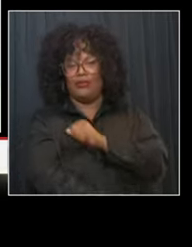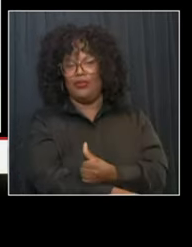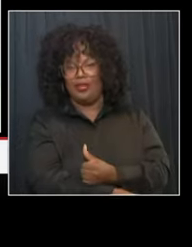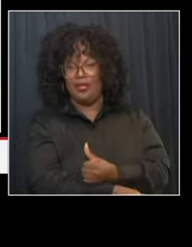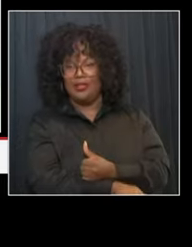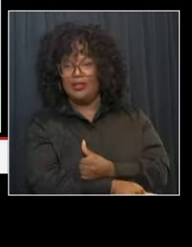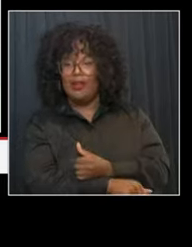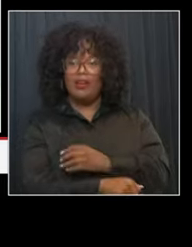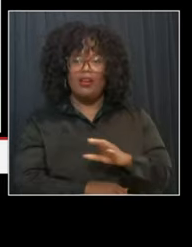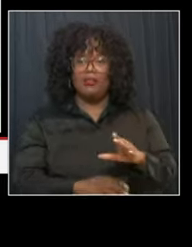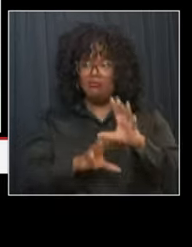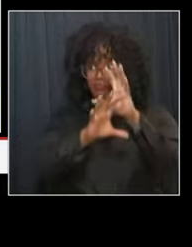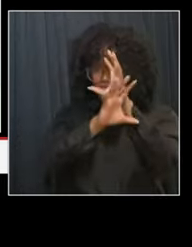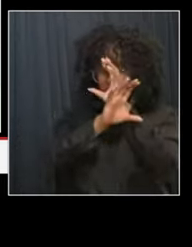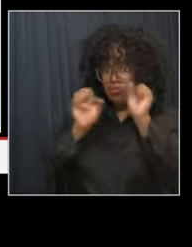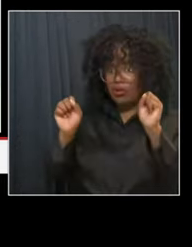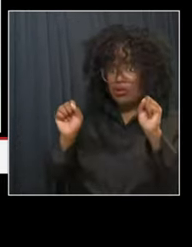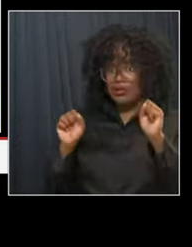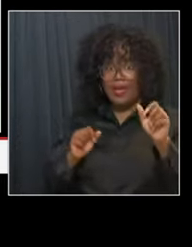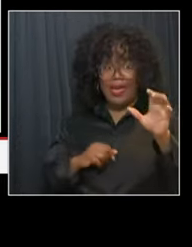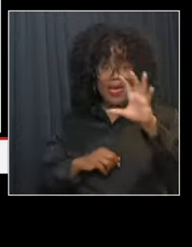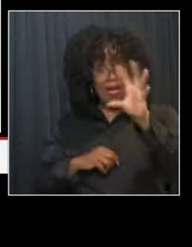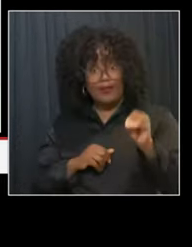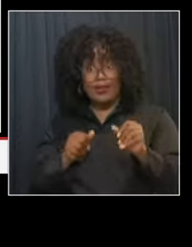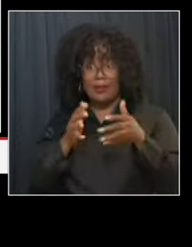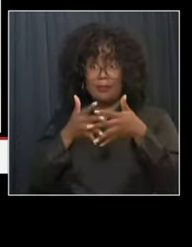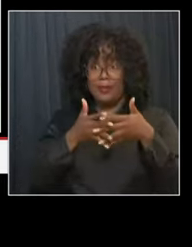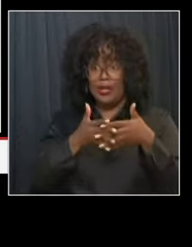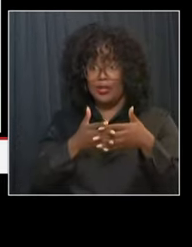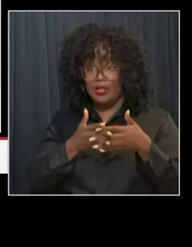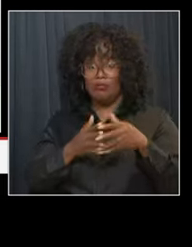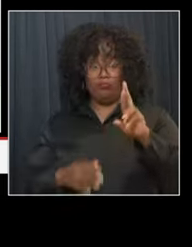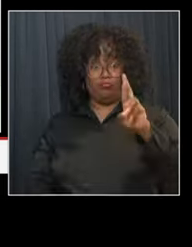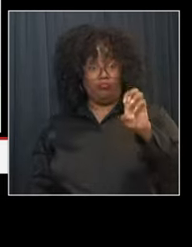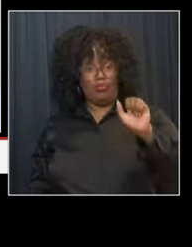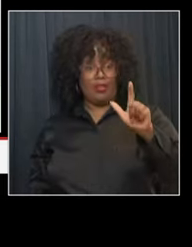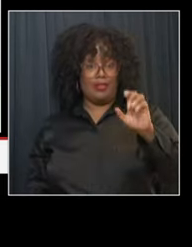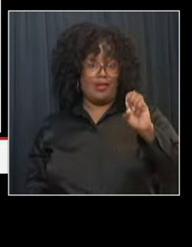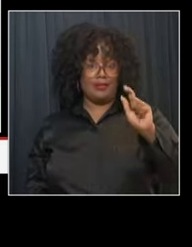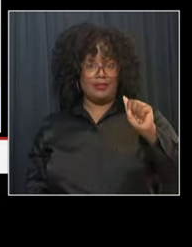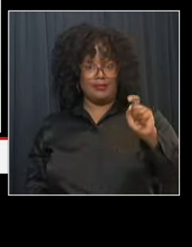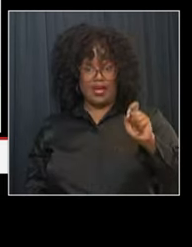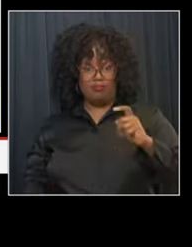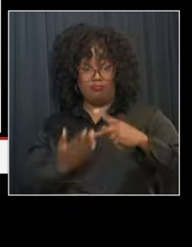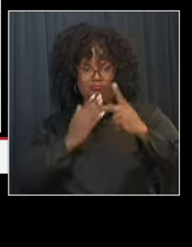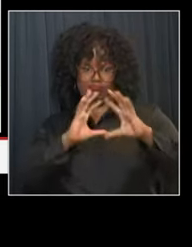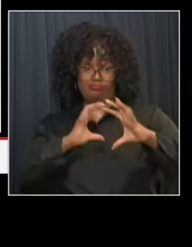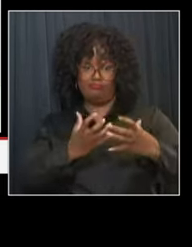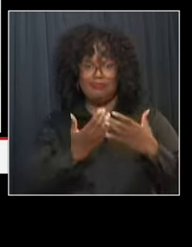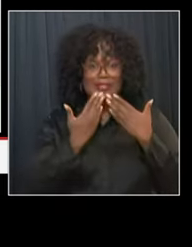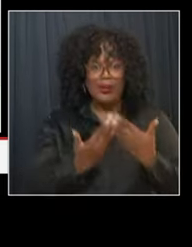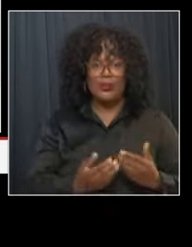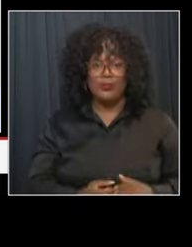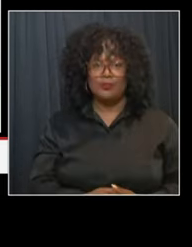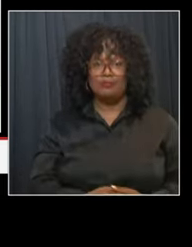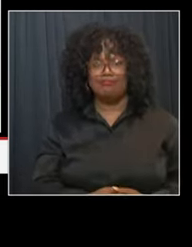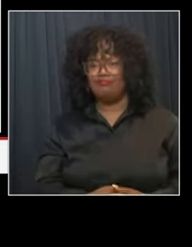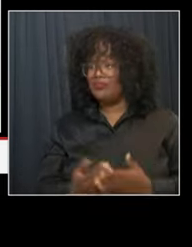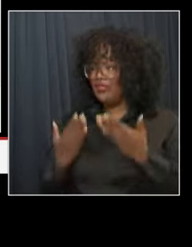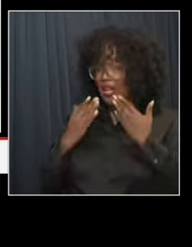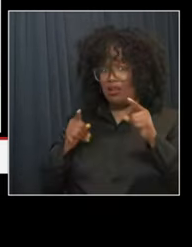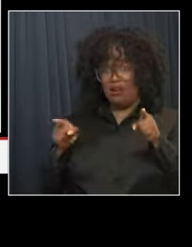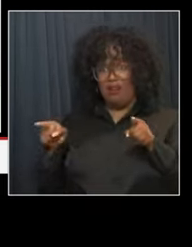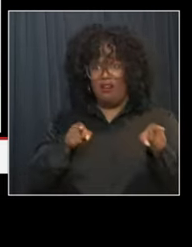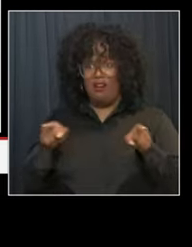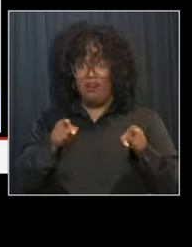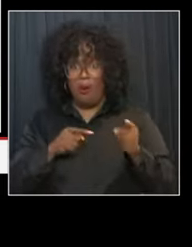of African American Real Estate Professionals. Heather's leadership has enabled so many housing providers, large